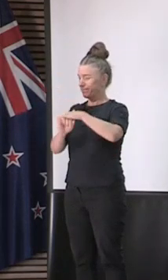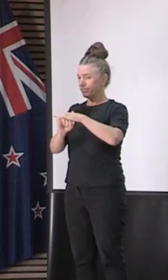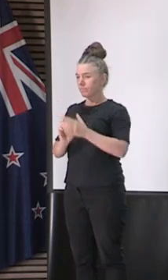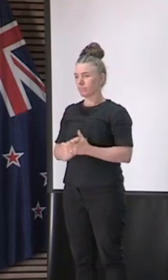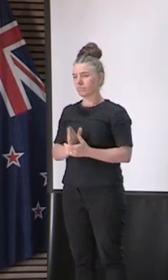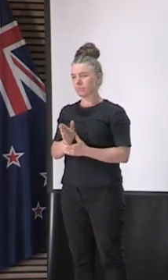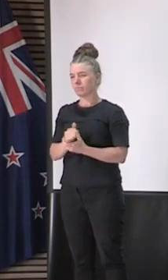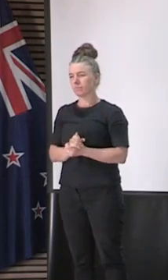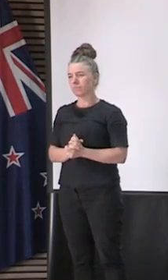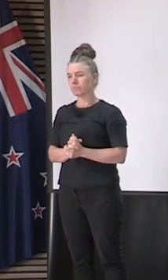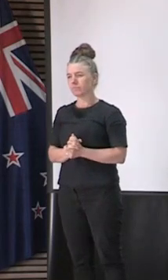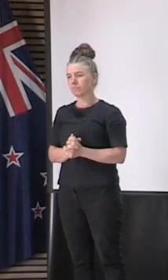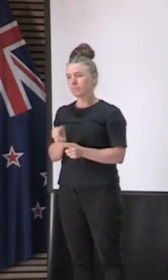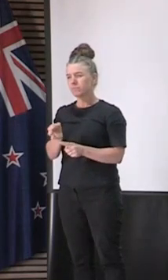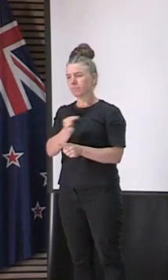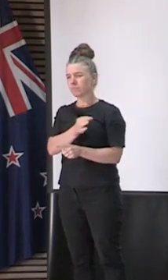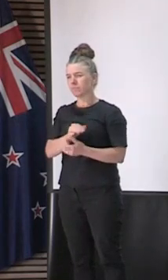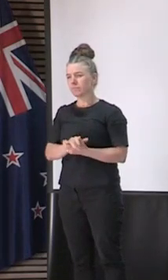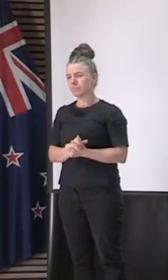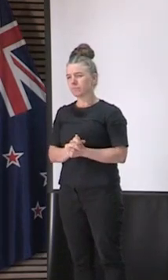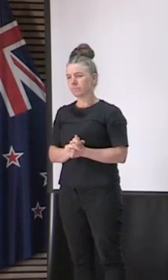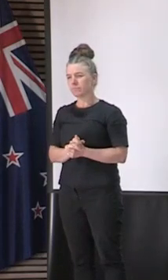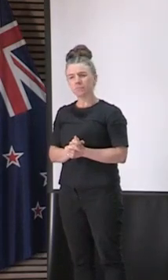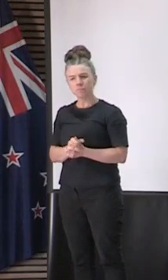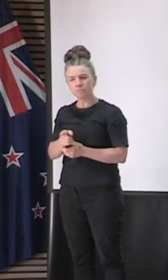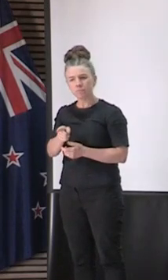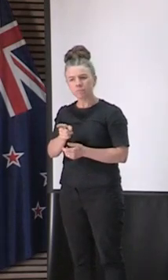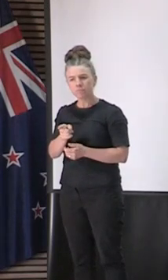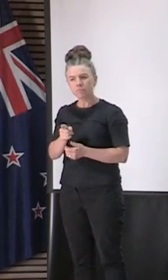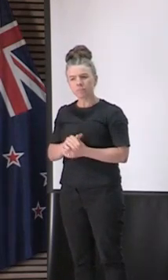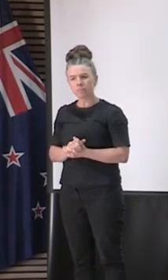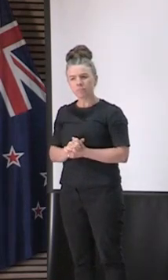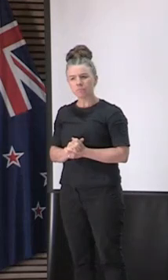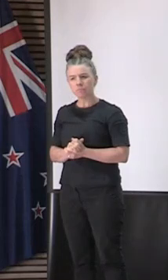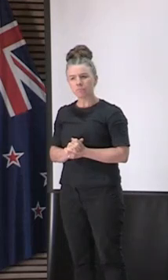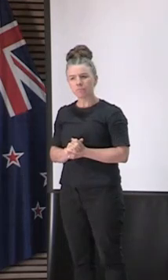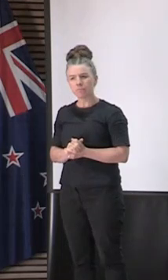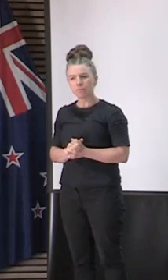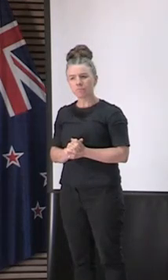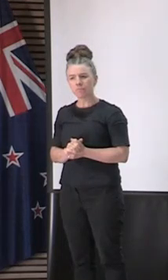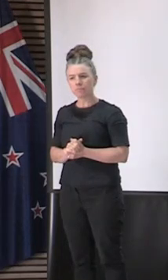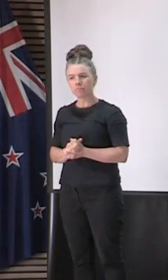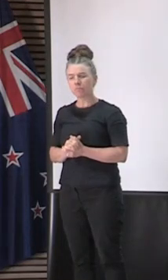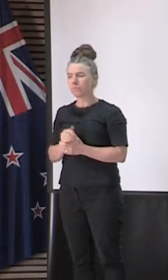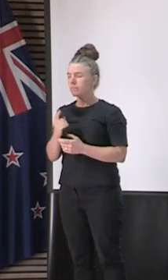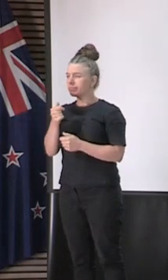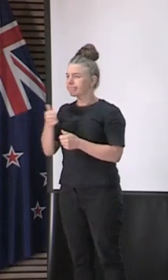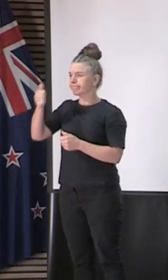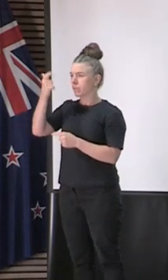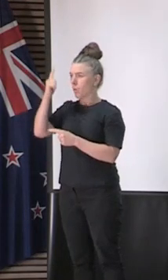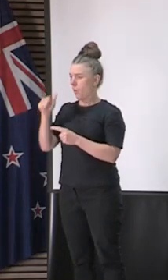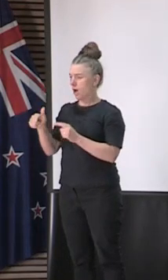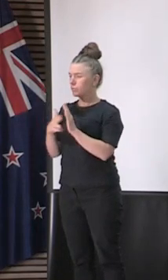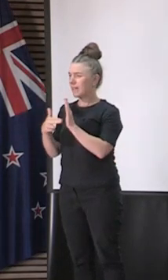suggested that there was a case for religious gathering even under level 3. Sorry, what was that? Attorney General suggested there was a case for religious gatherings under level 3